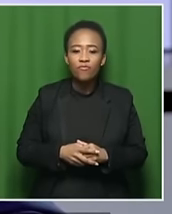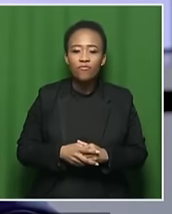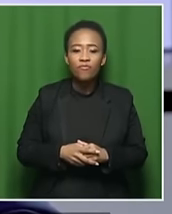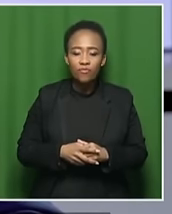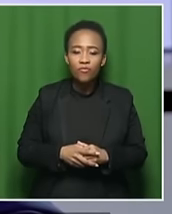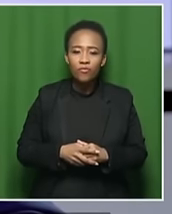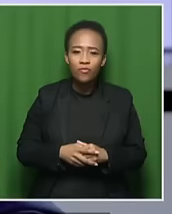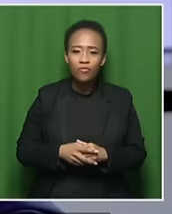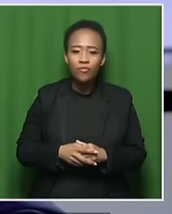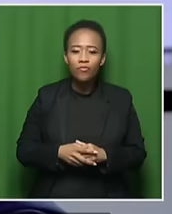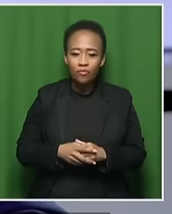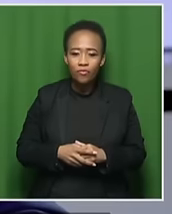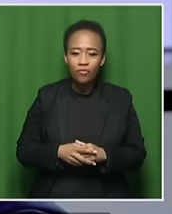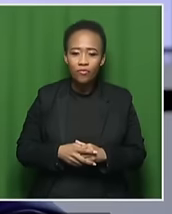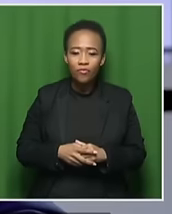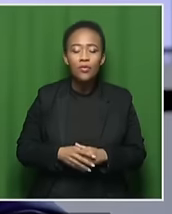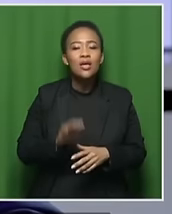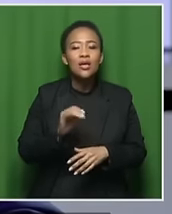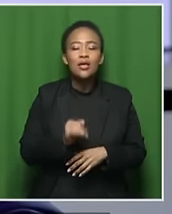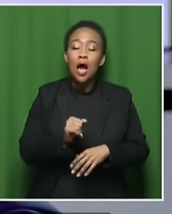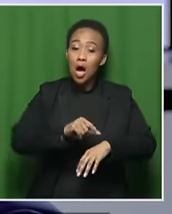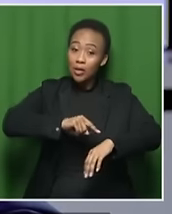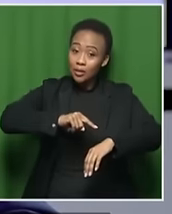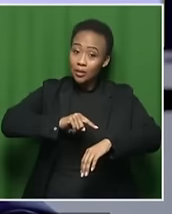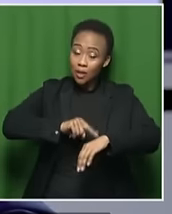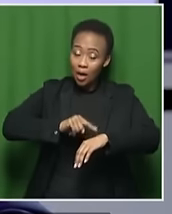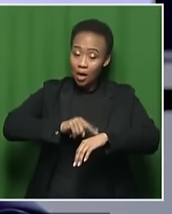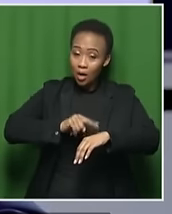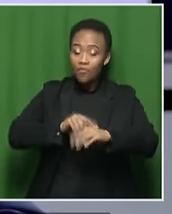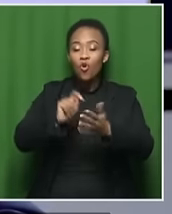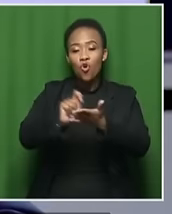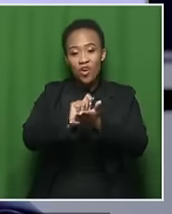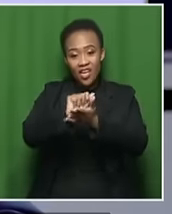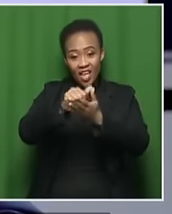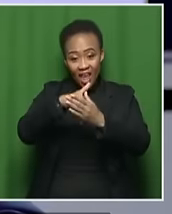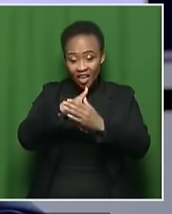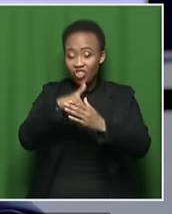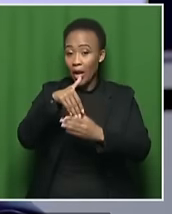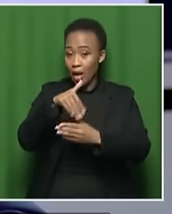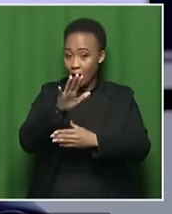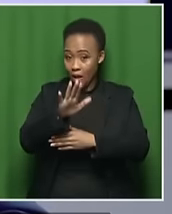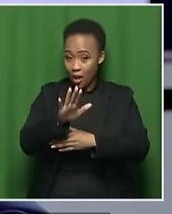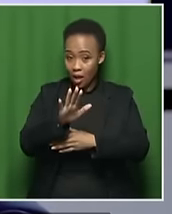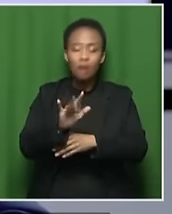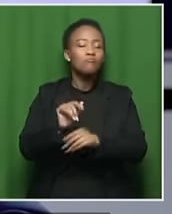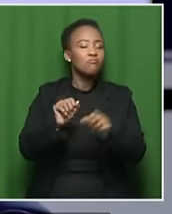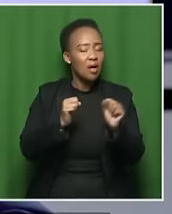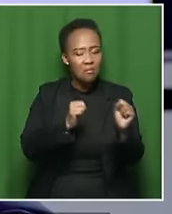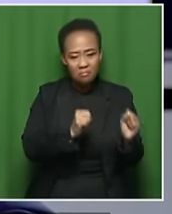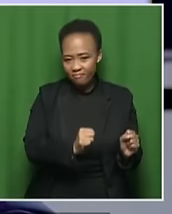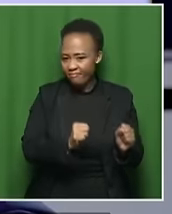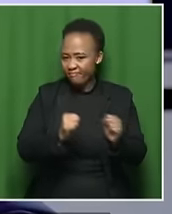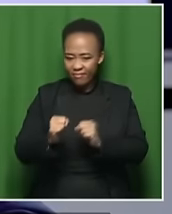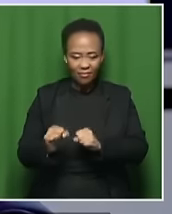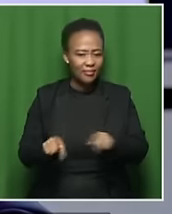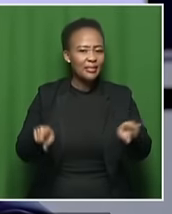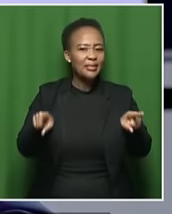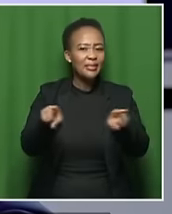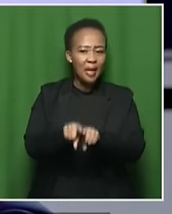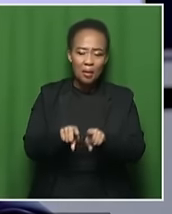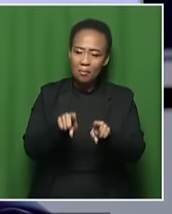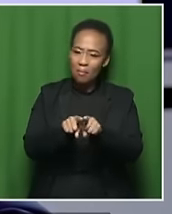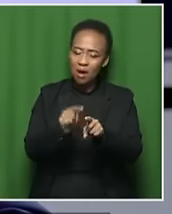epoch or every election timetable, we're basically going through the same